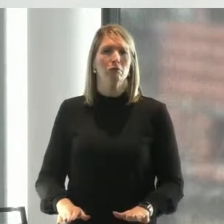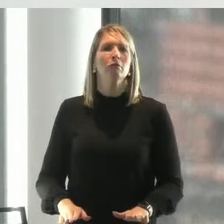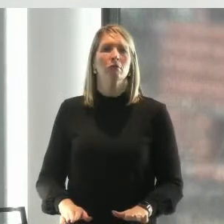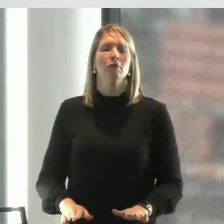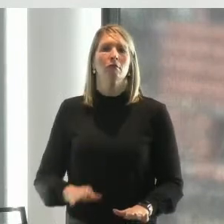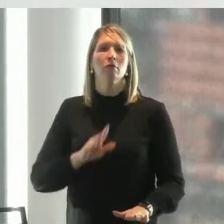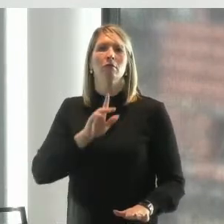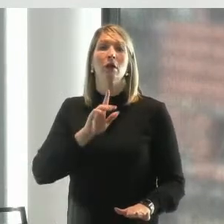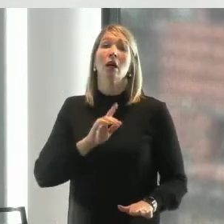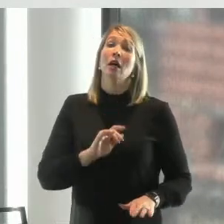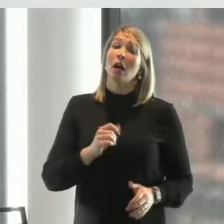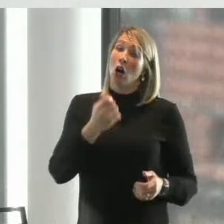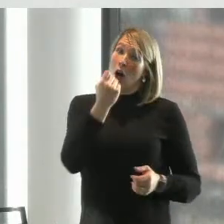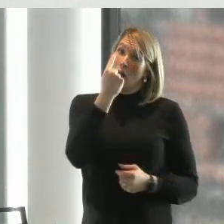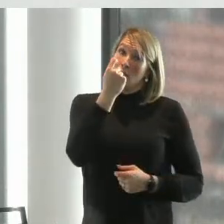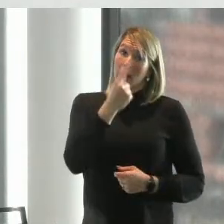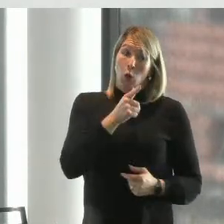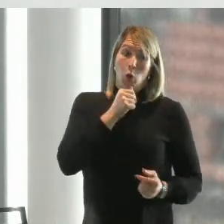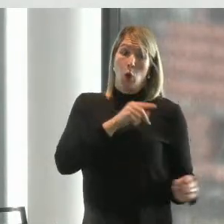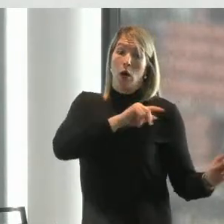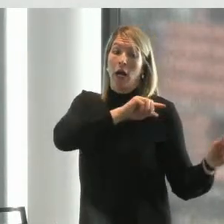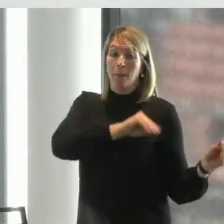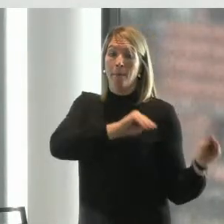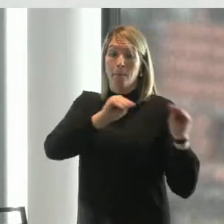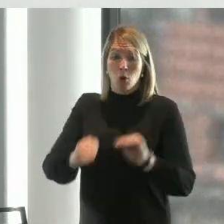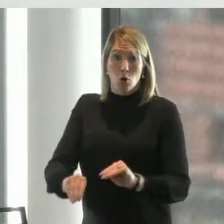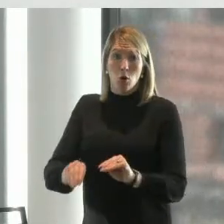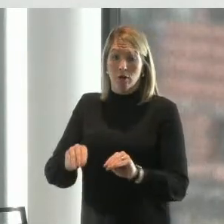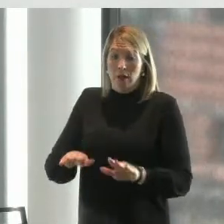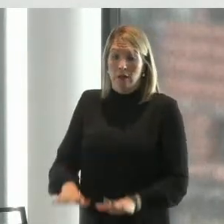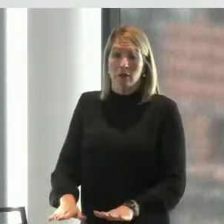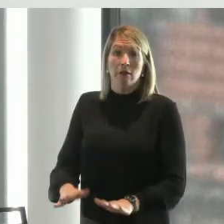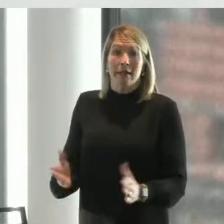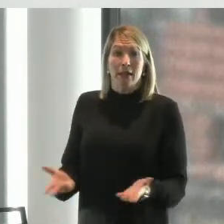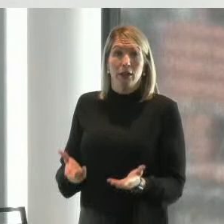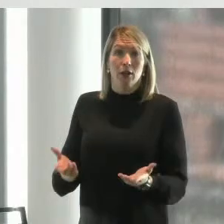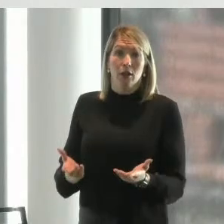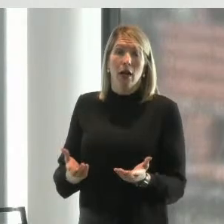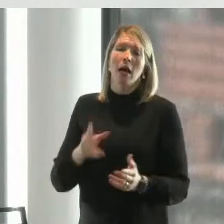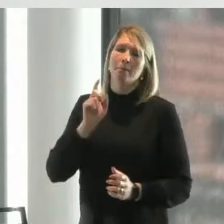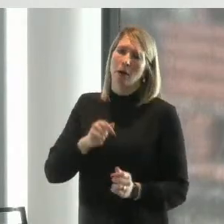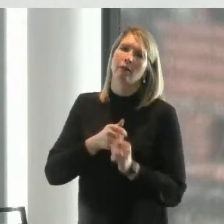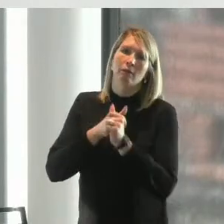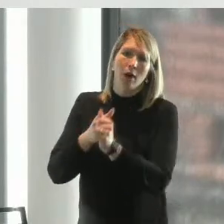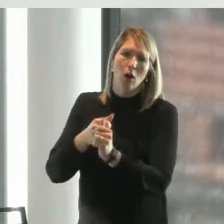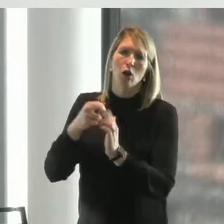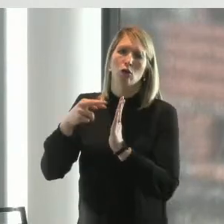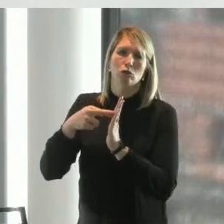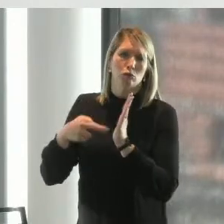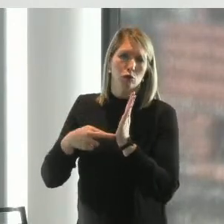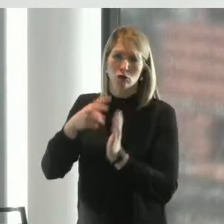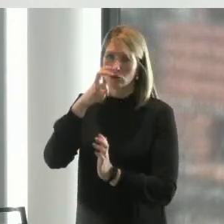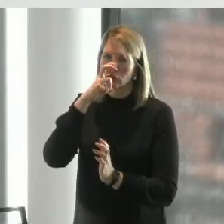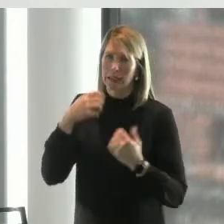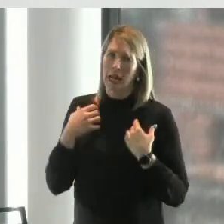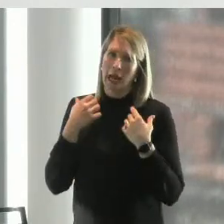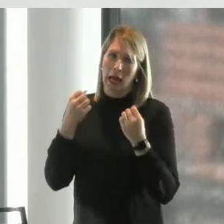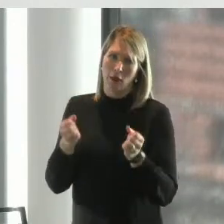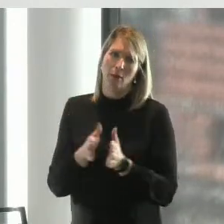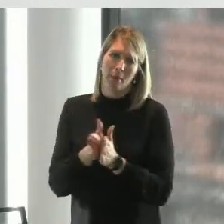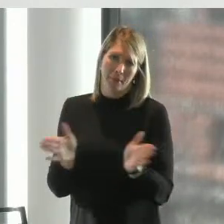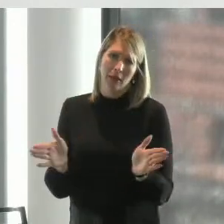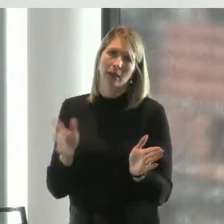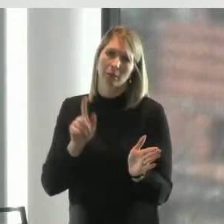strictest of public health and safety guidelines. This is about building a bigger picture of sustaining growth in our